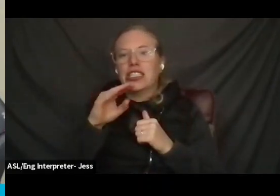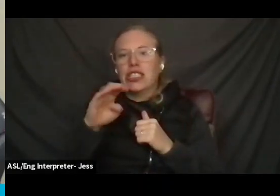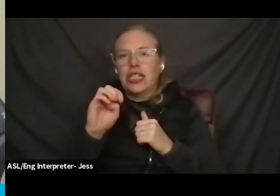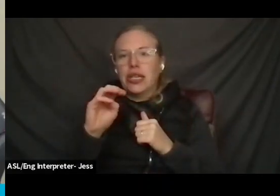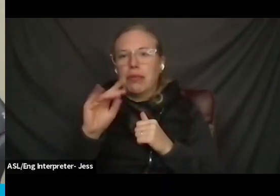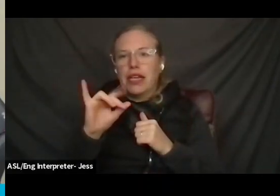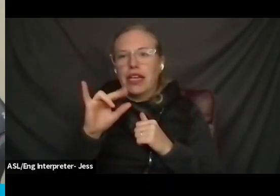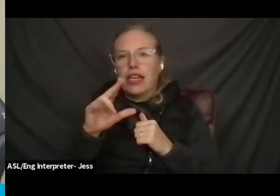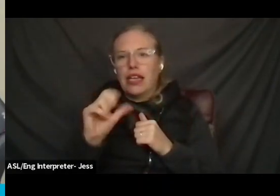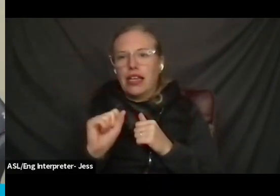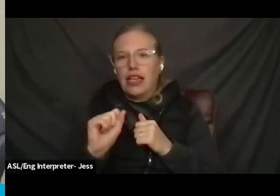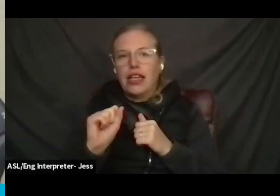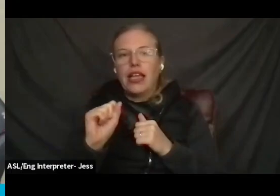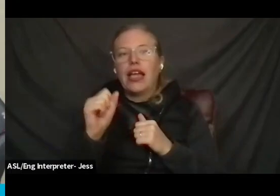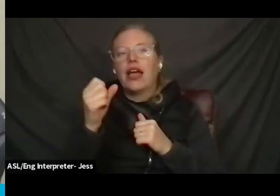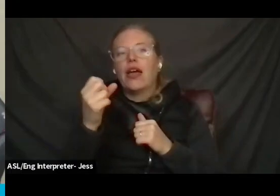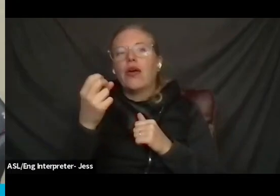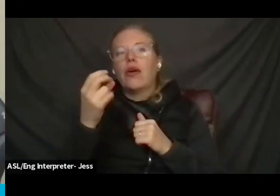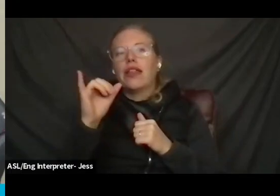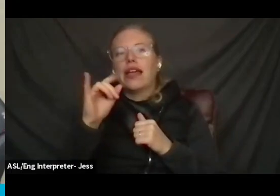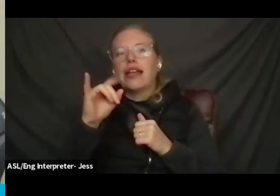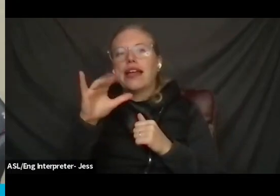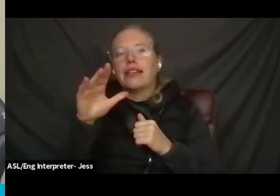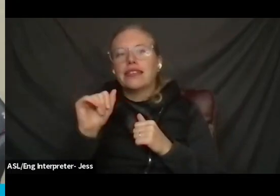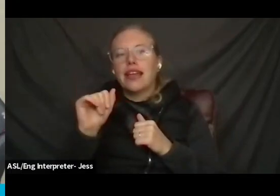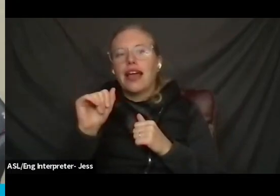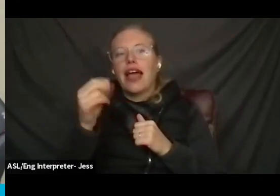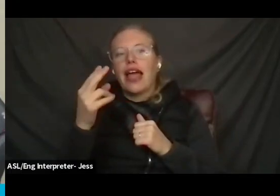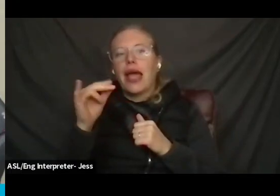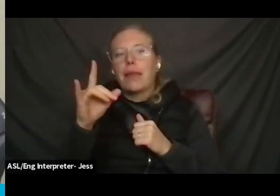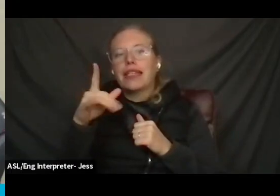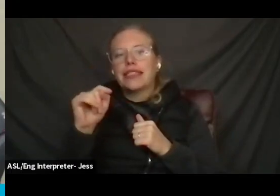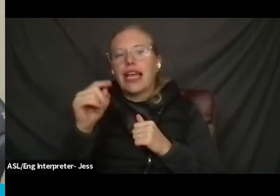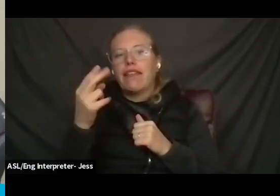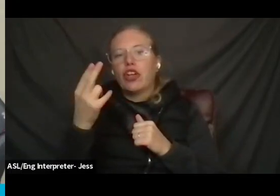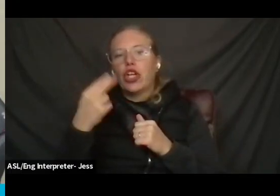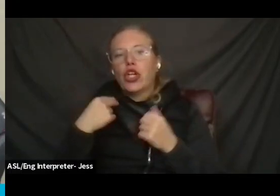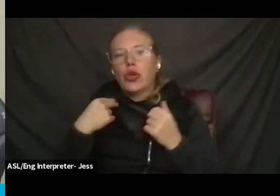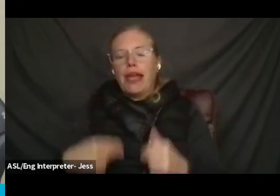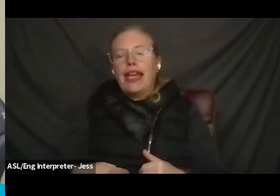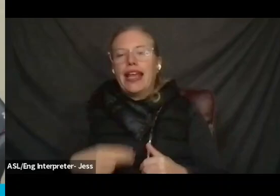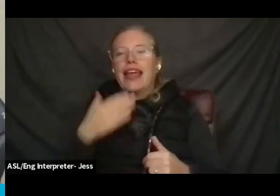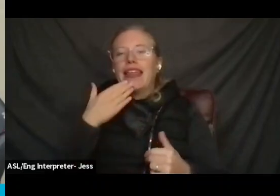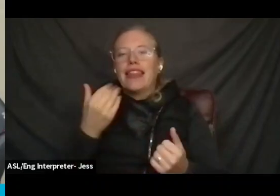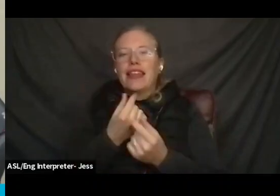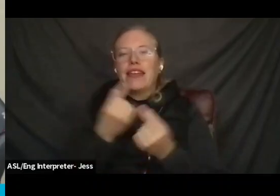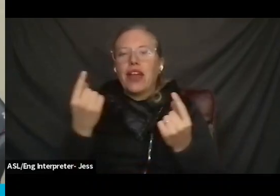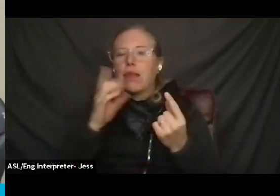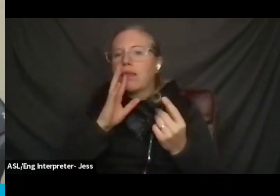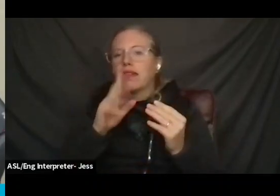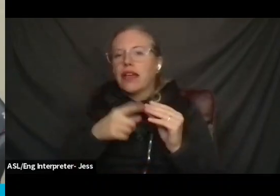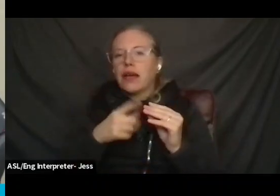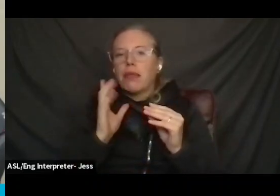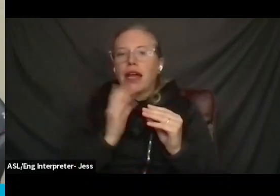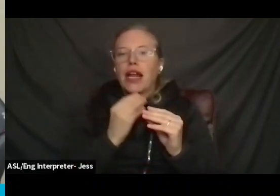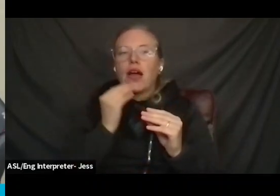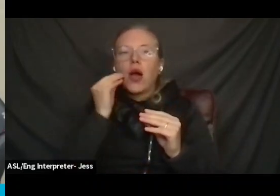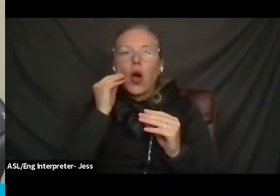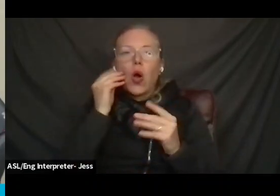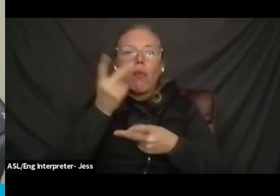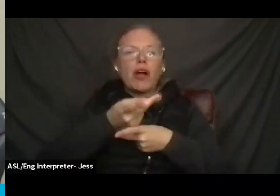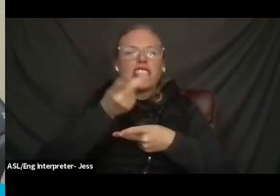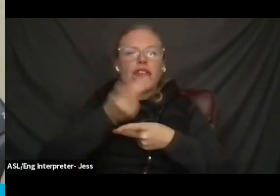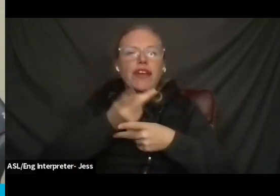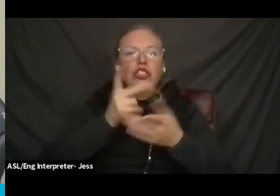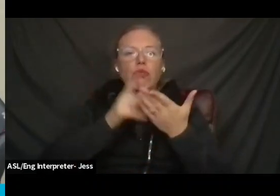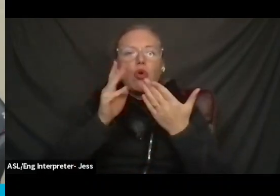with Itasca's Habitat for Humanity. Hey everyone, thanks for having me today. I'm going to talk about our home preservation program